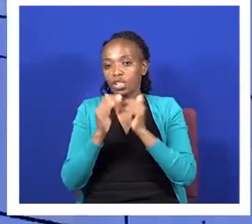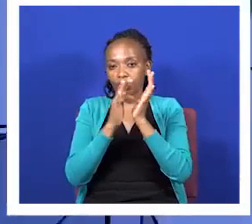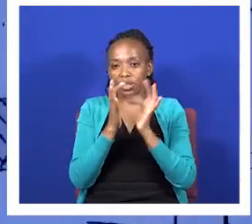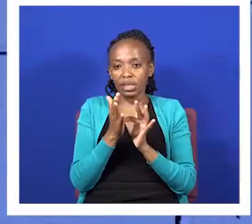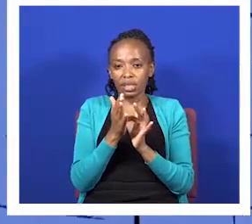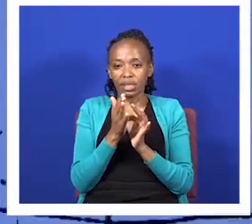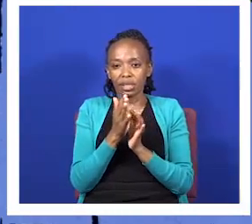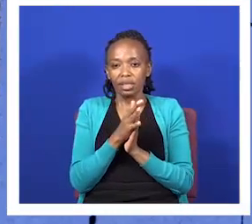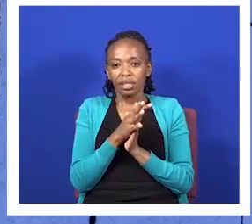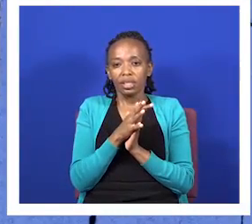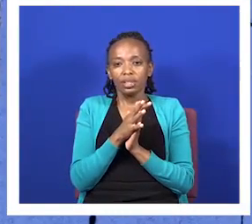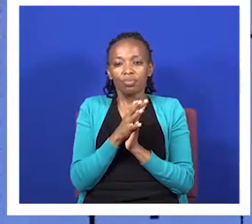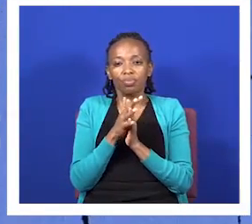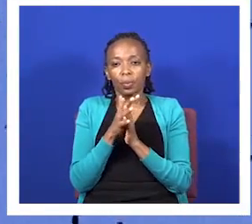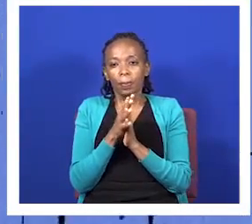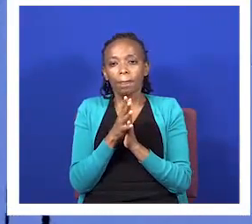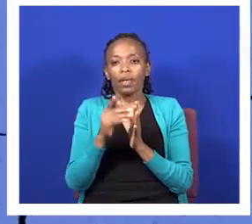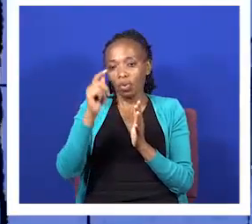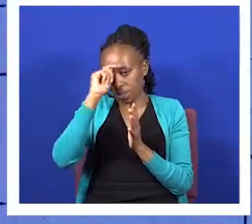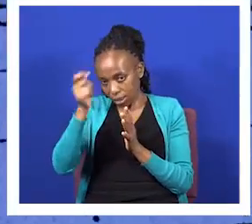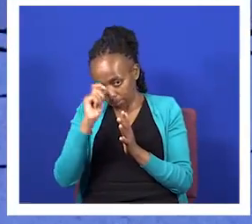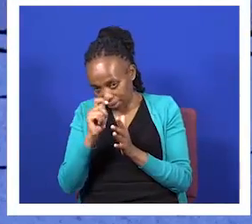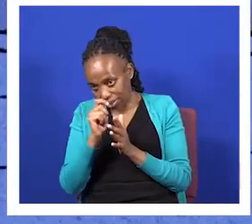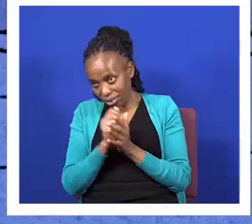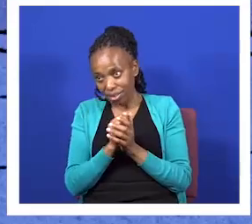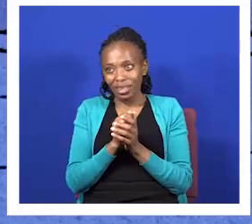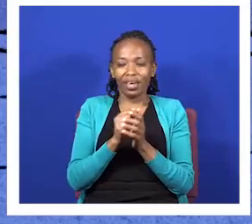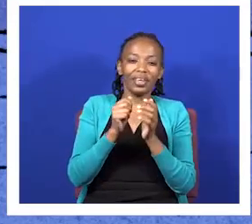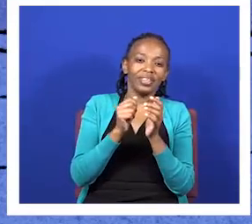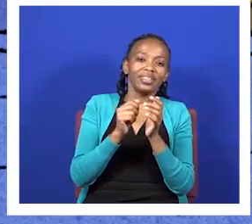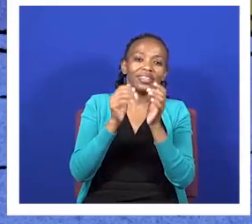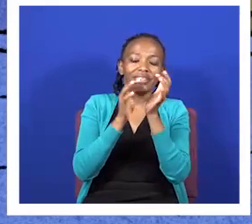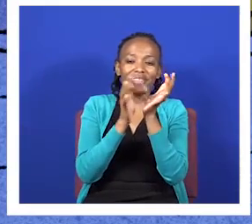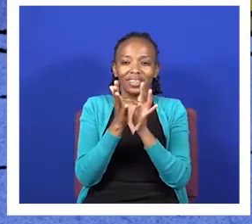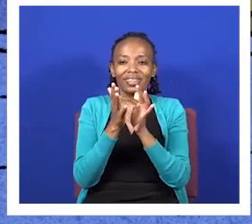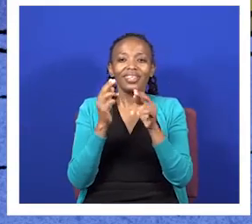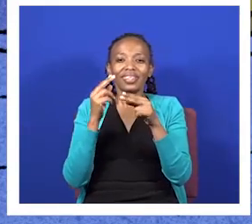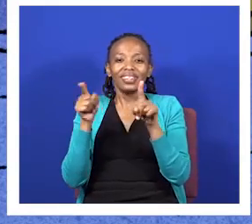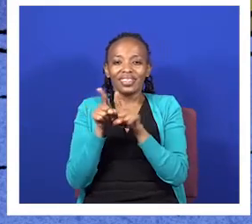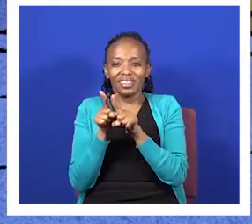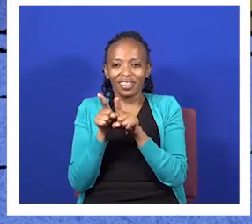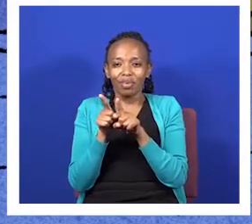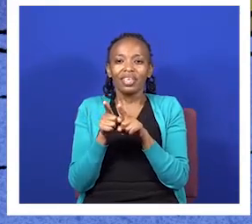That probably meant Philemon was pretty rich and respected, and he followed Jesus. But Philemon